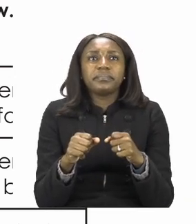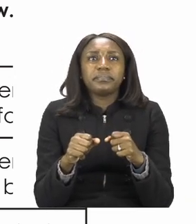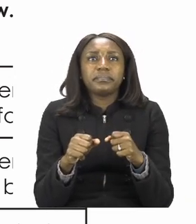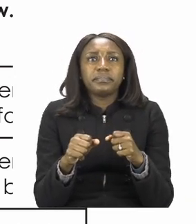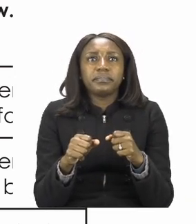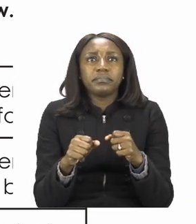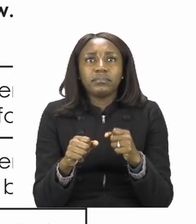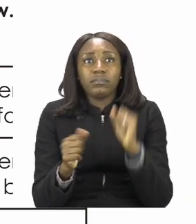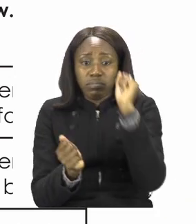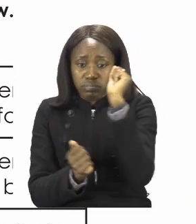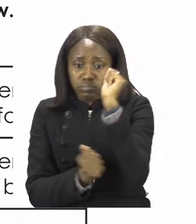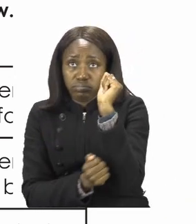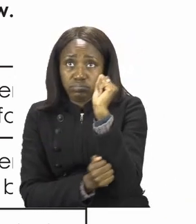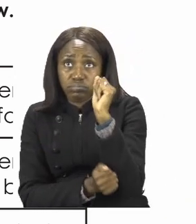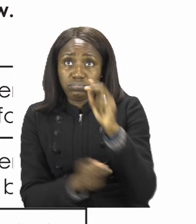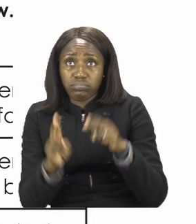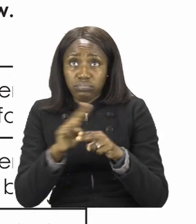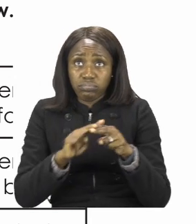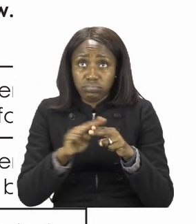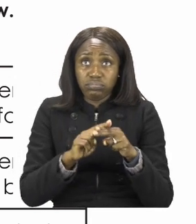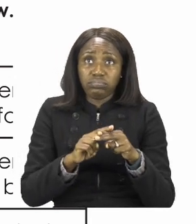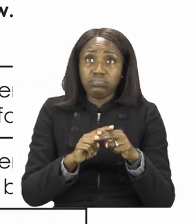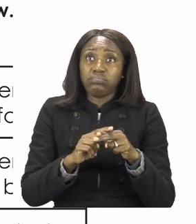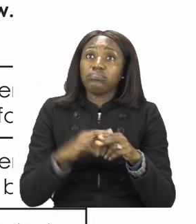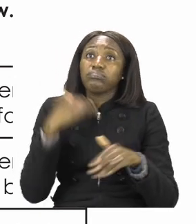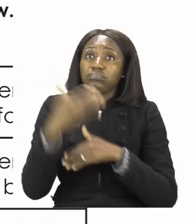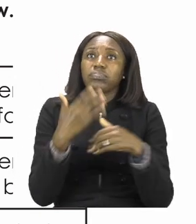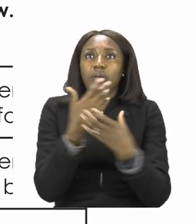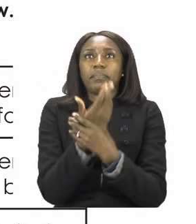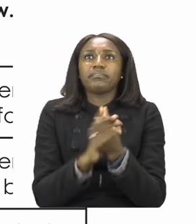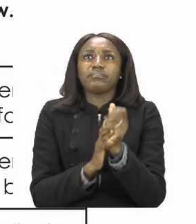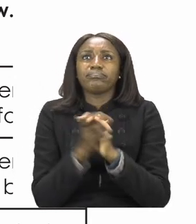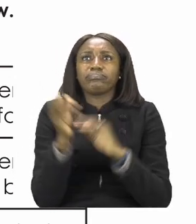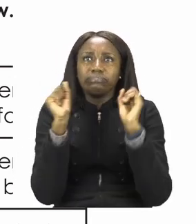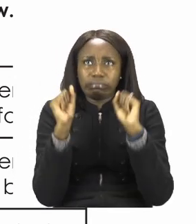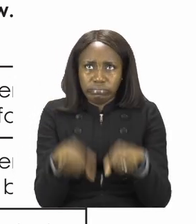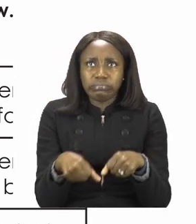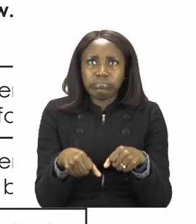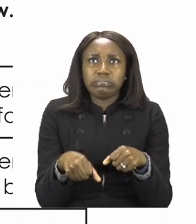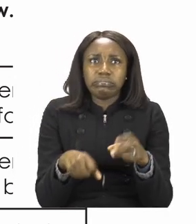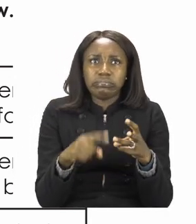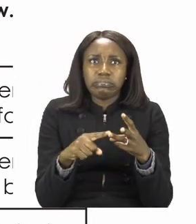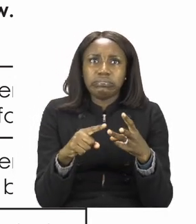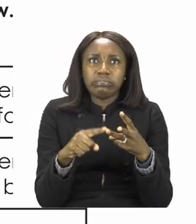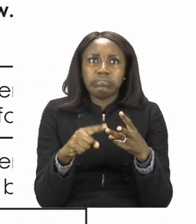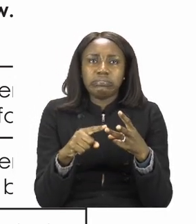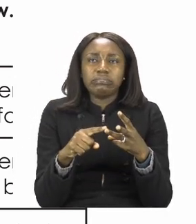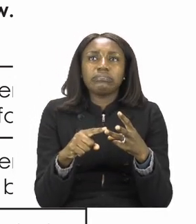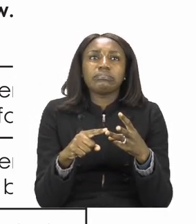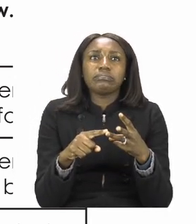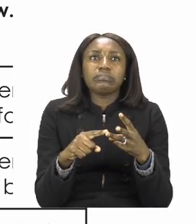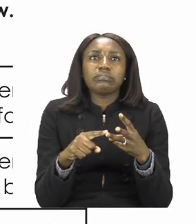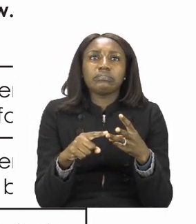Wash your hands after you have been to the toilet.